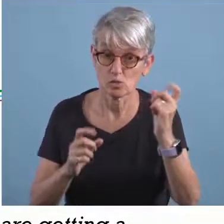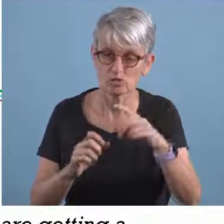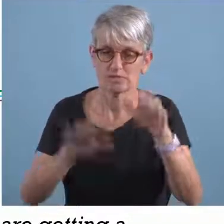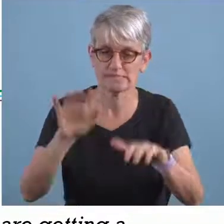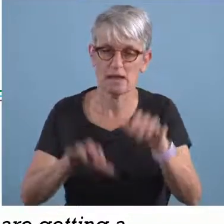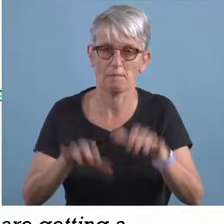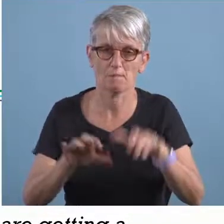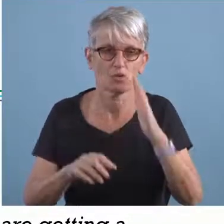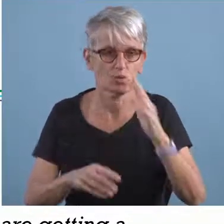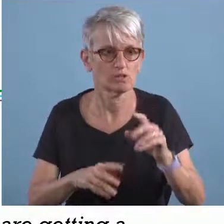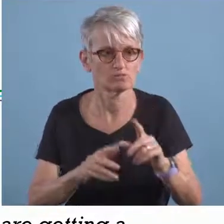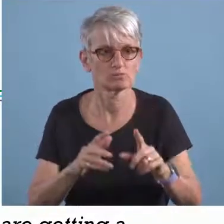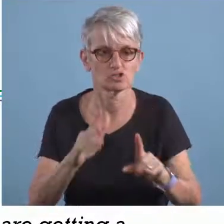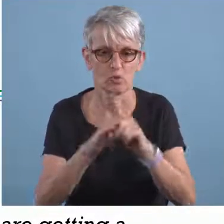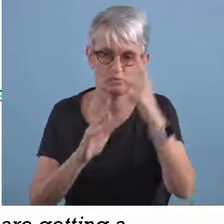and it'll show up for me.